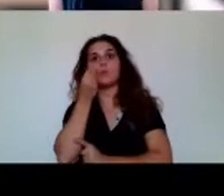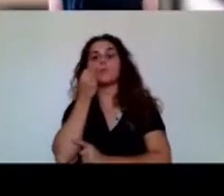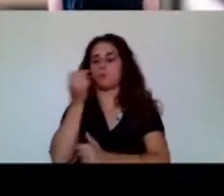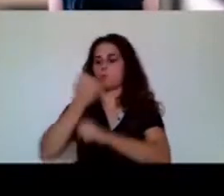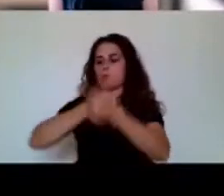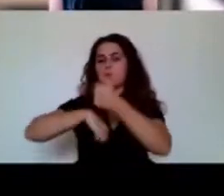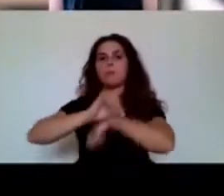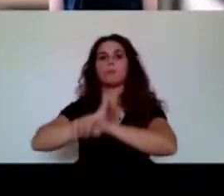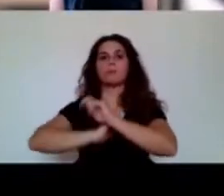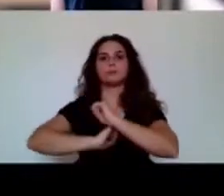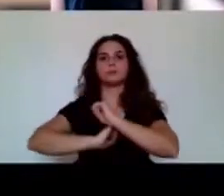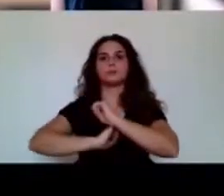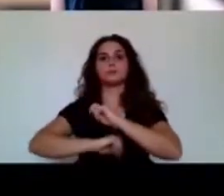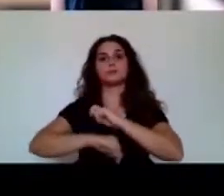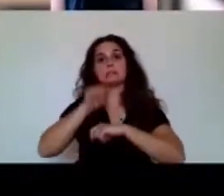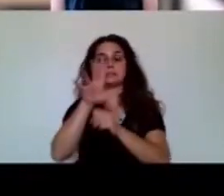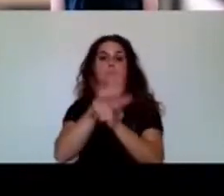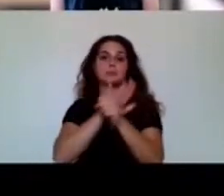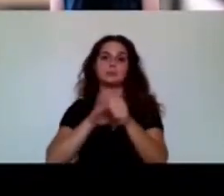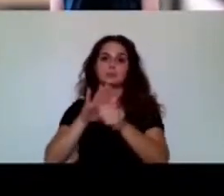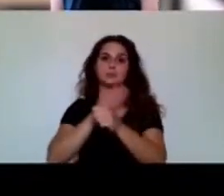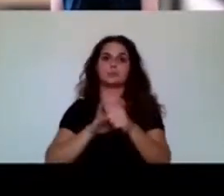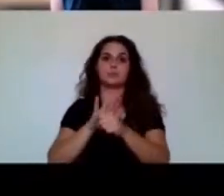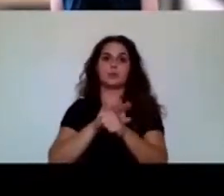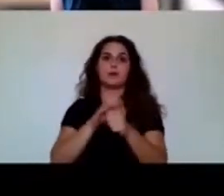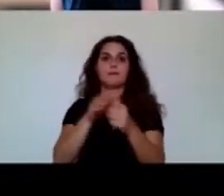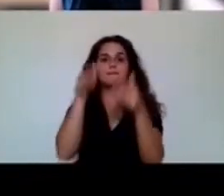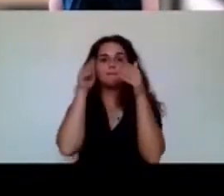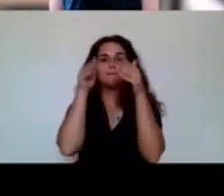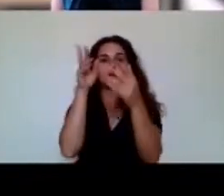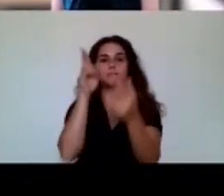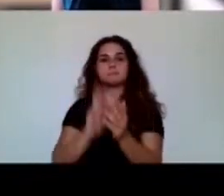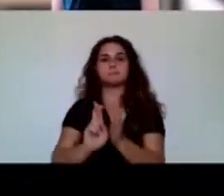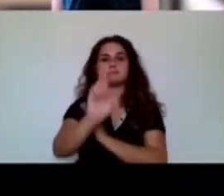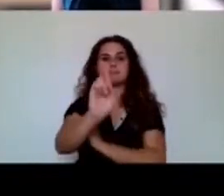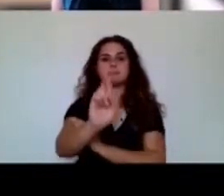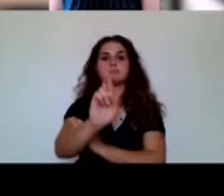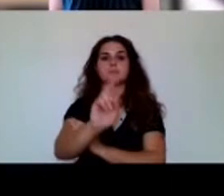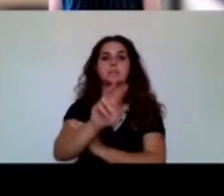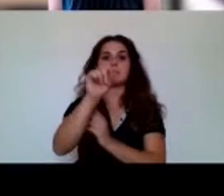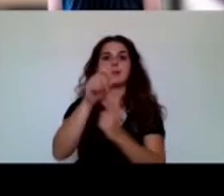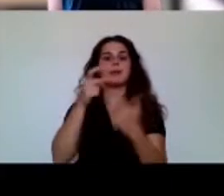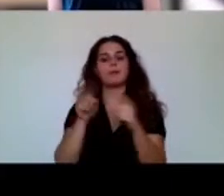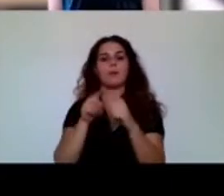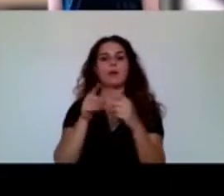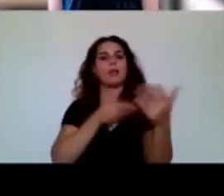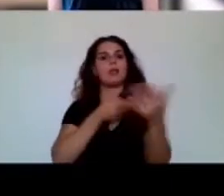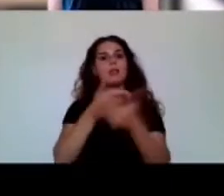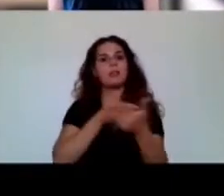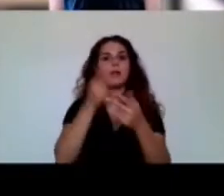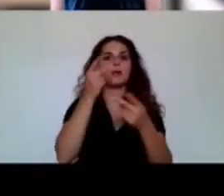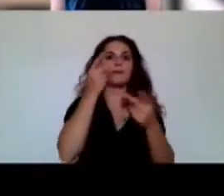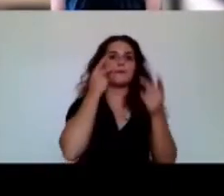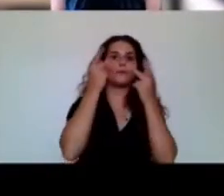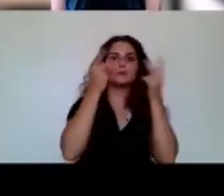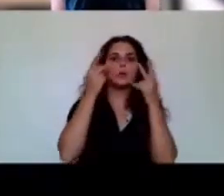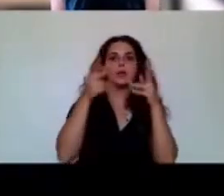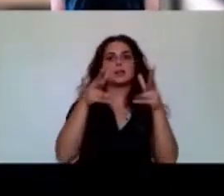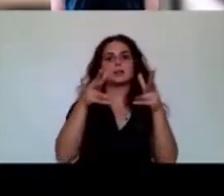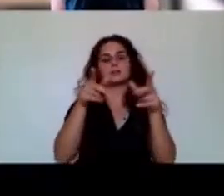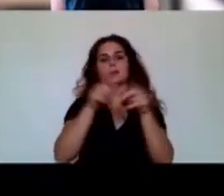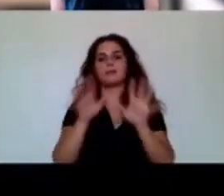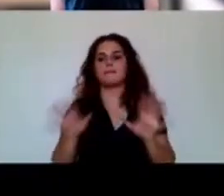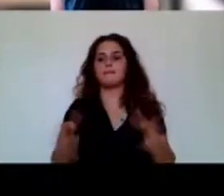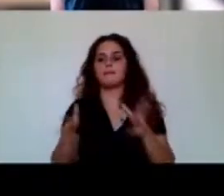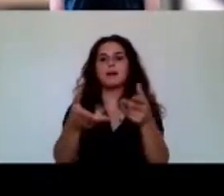moving. And so this is a case where the target feedback and the relationship between the visual input and the motor outputs